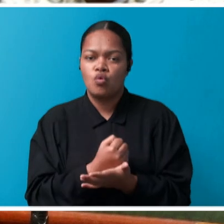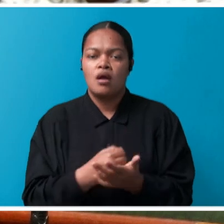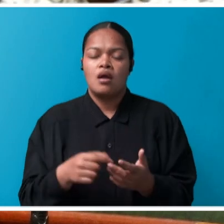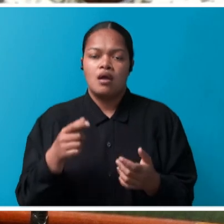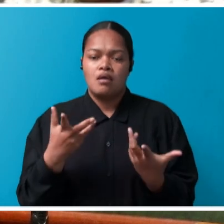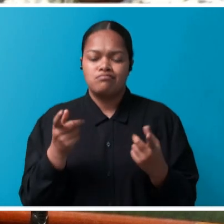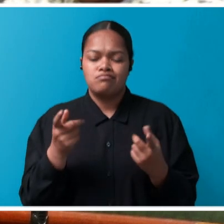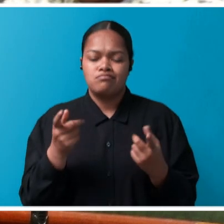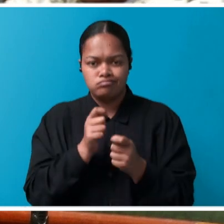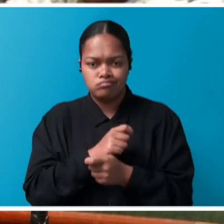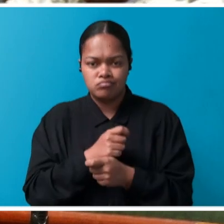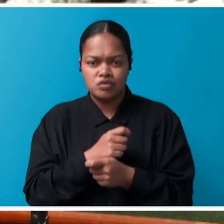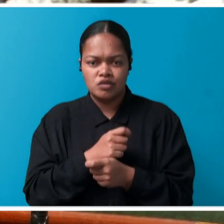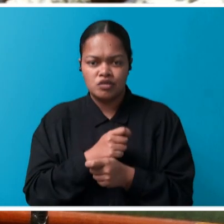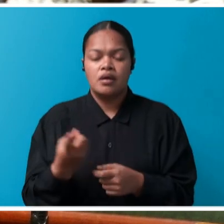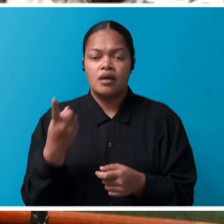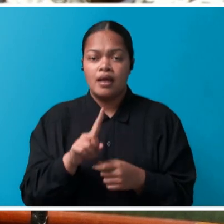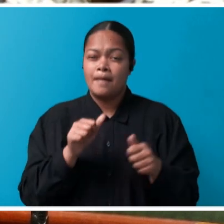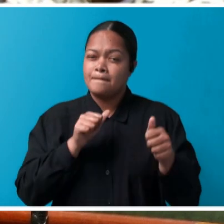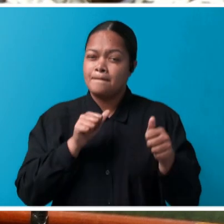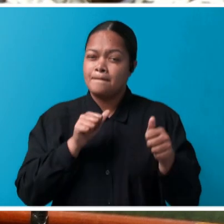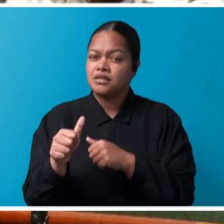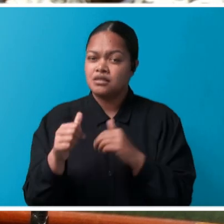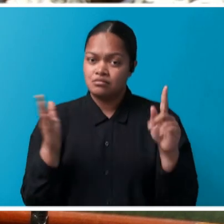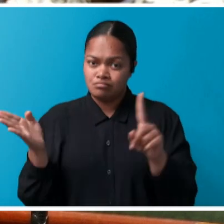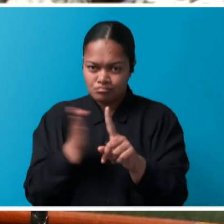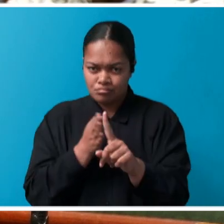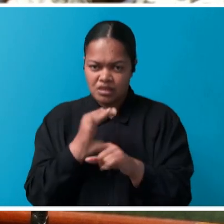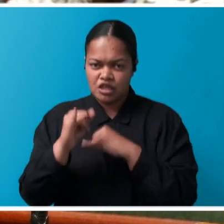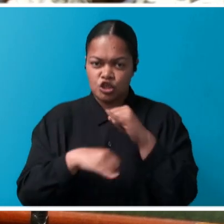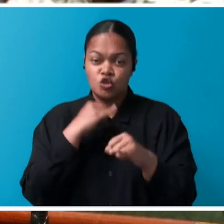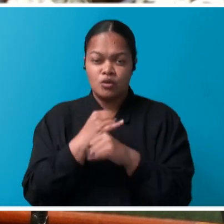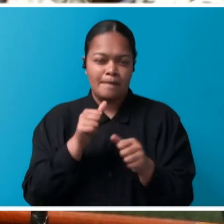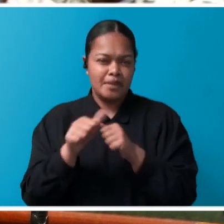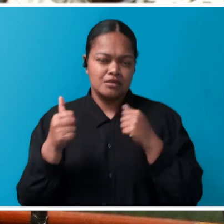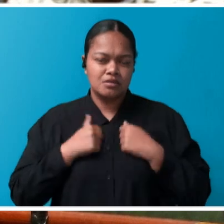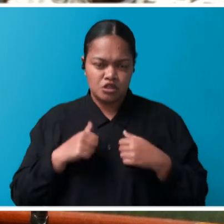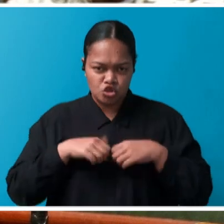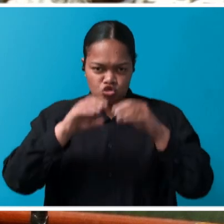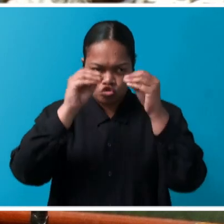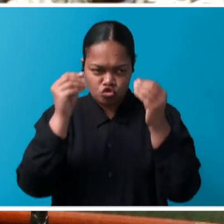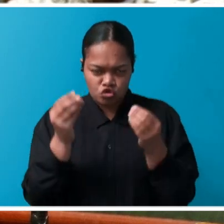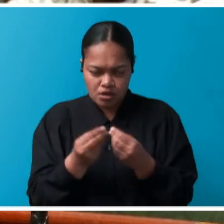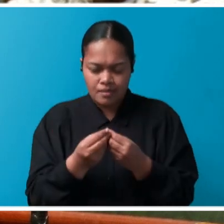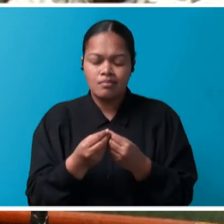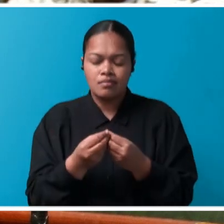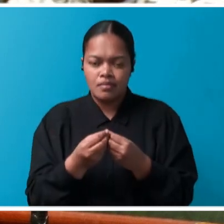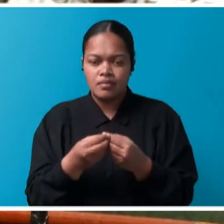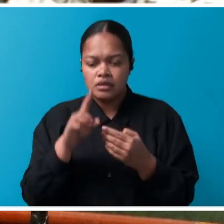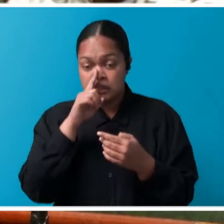demands, align with international best practices, and set to address emerging challenges ahead of